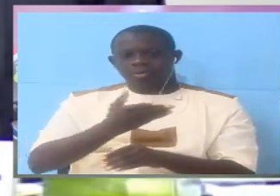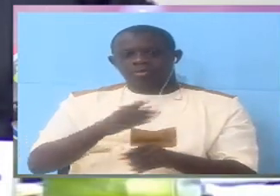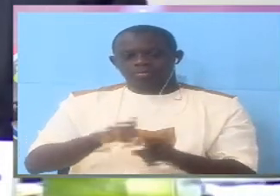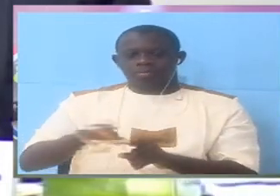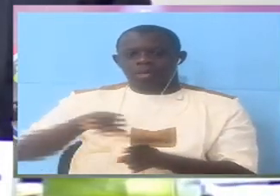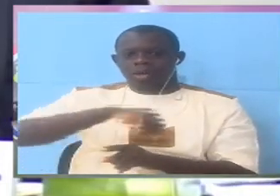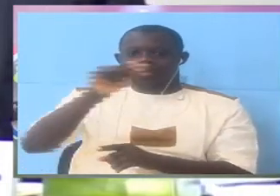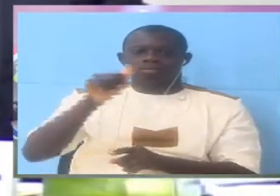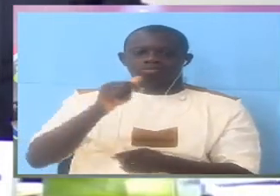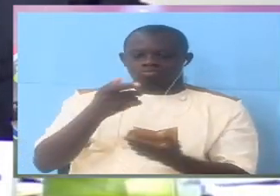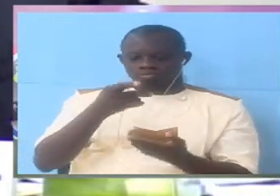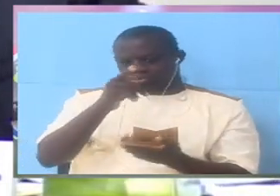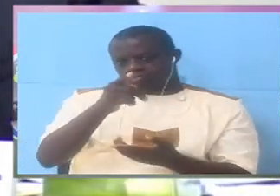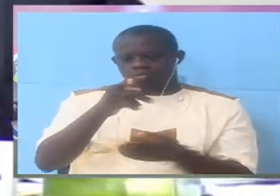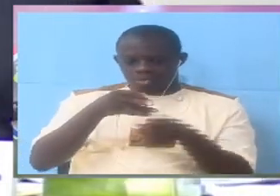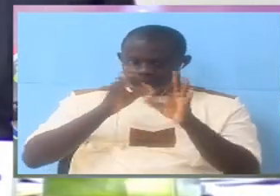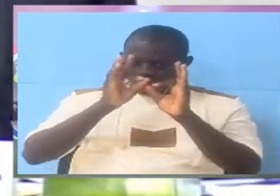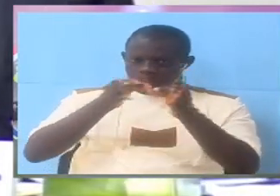you have explained